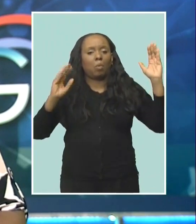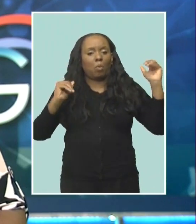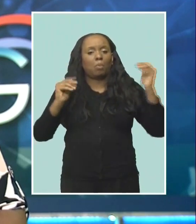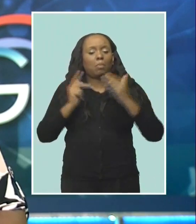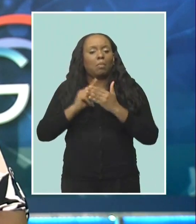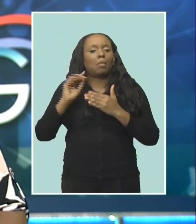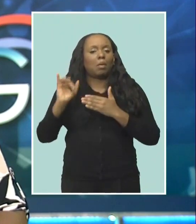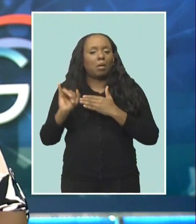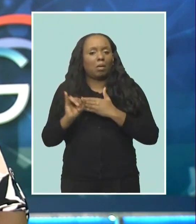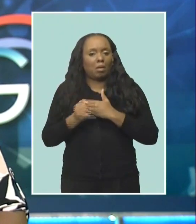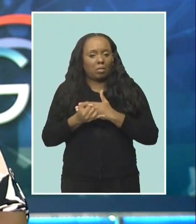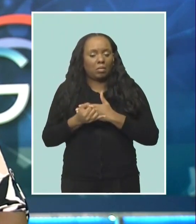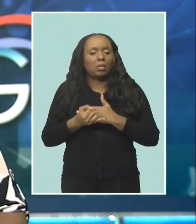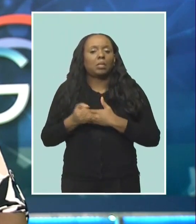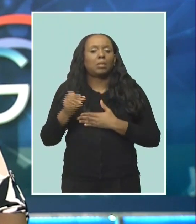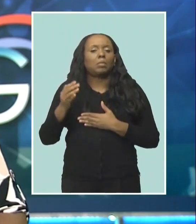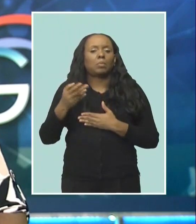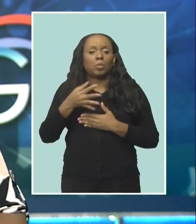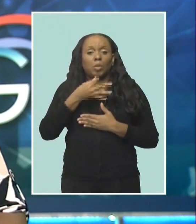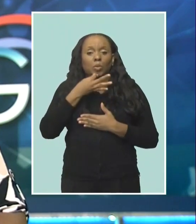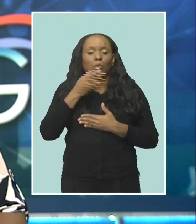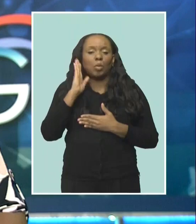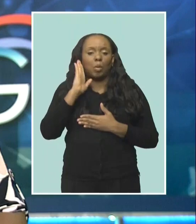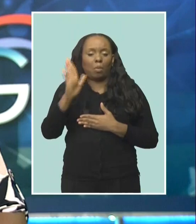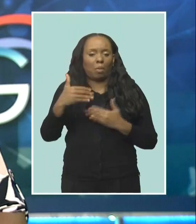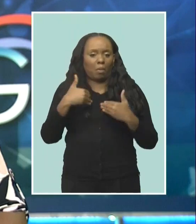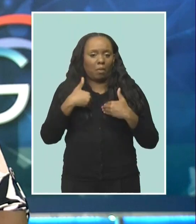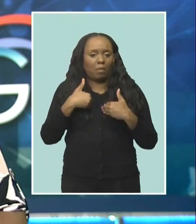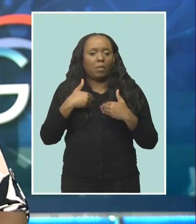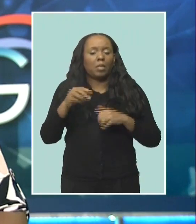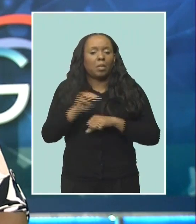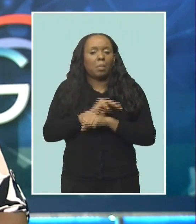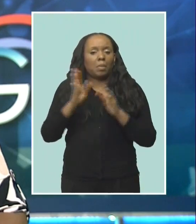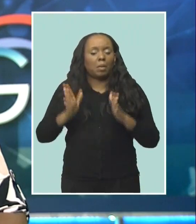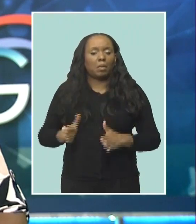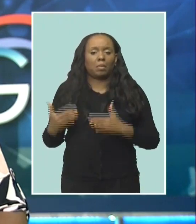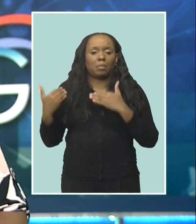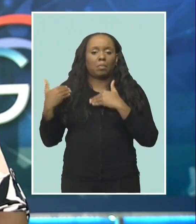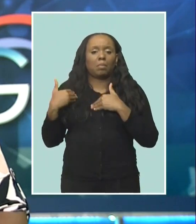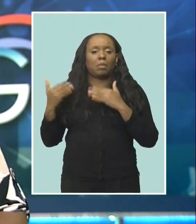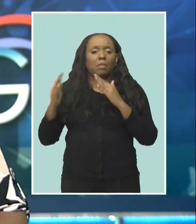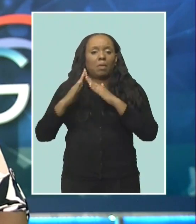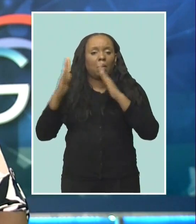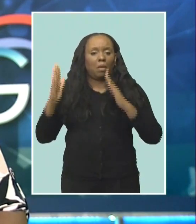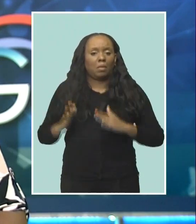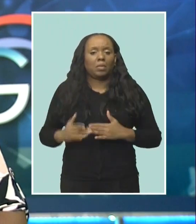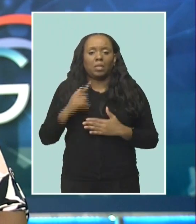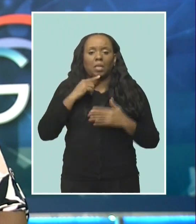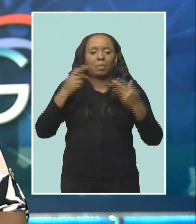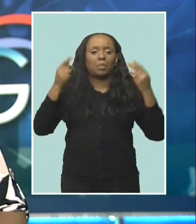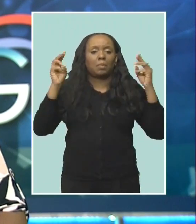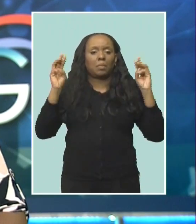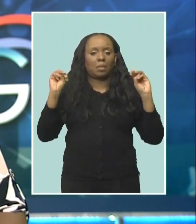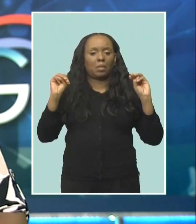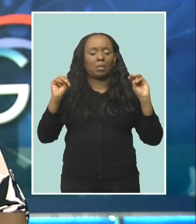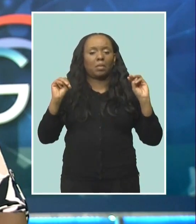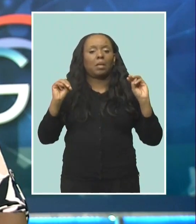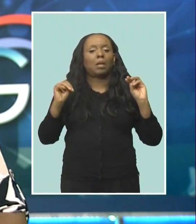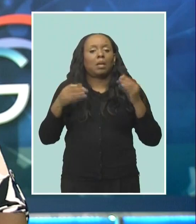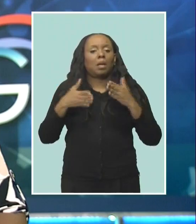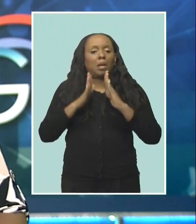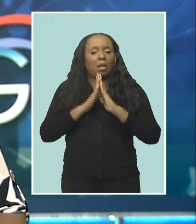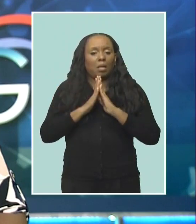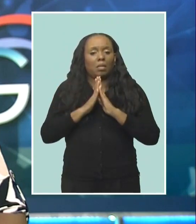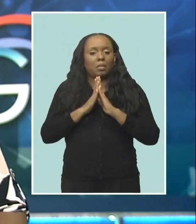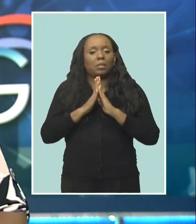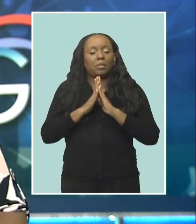coming. That's according to Minister of Housing, Lands and Maintenance, Dwight Sutherland. He says Prime Minister Mia Amo-Mottley